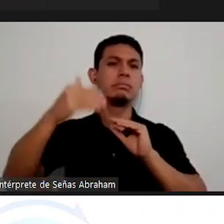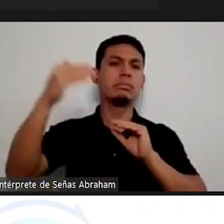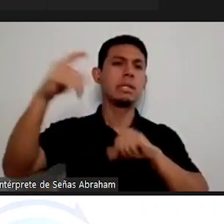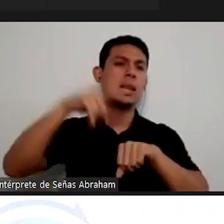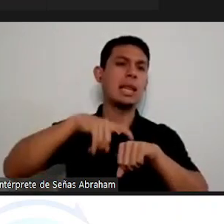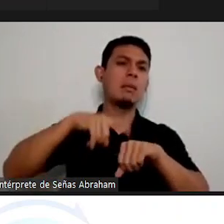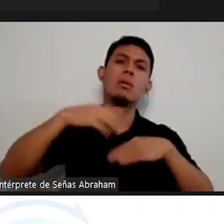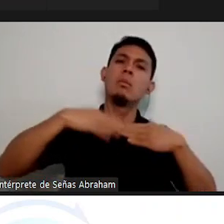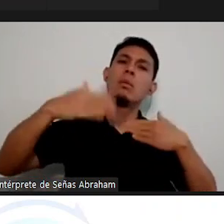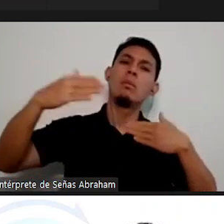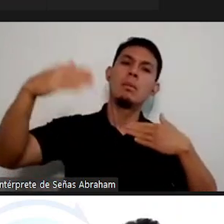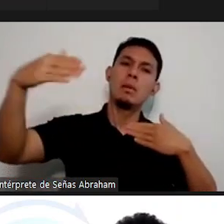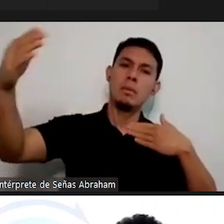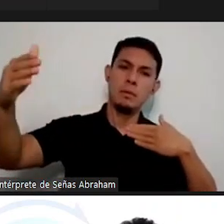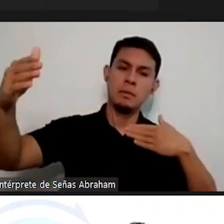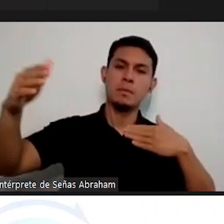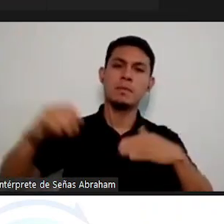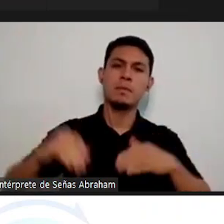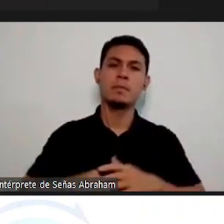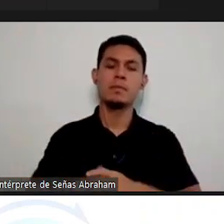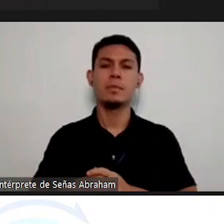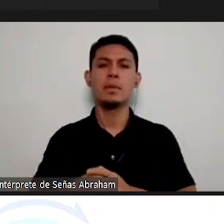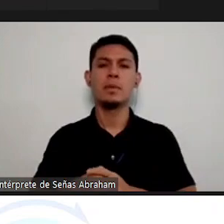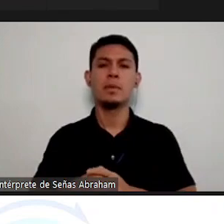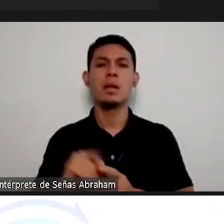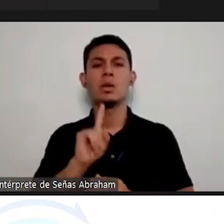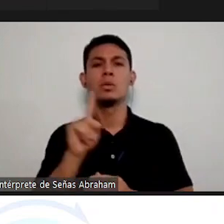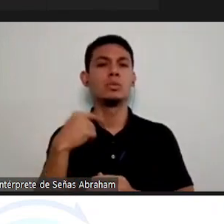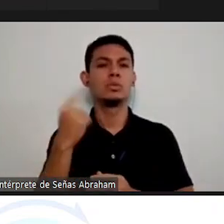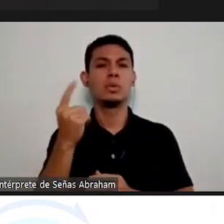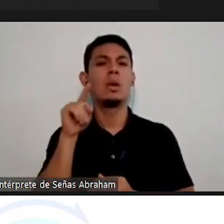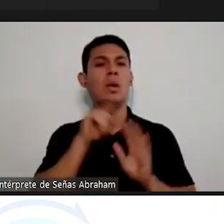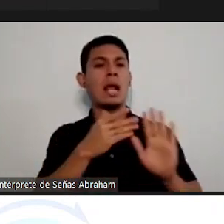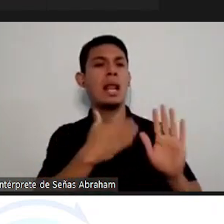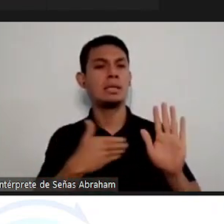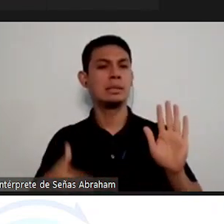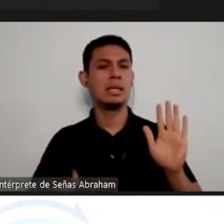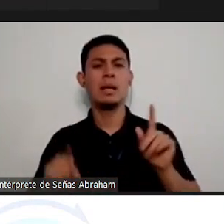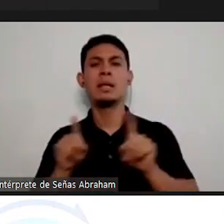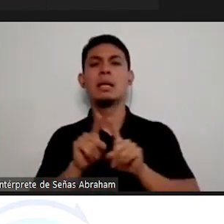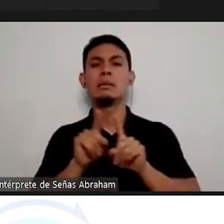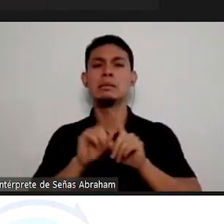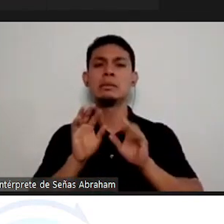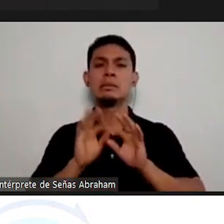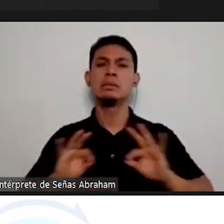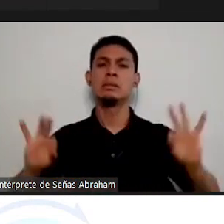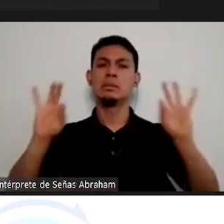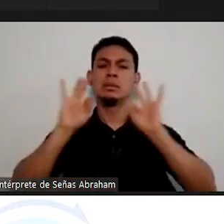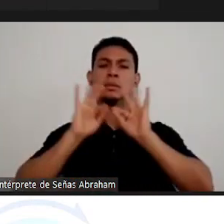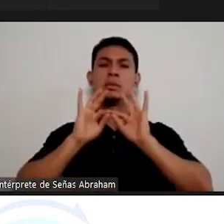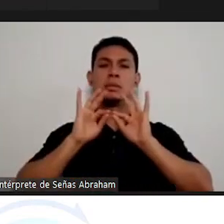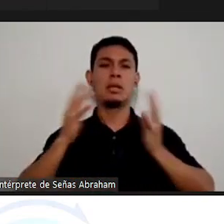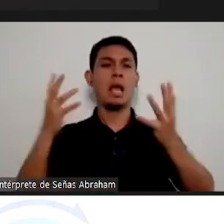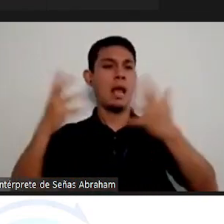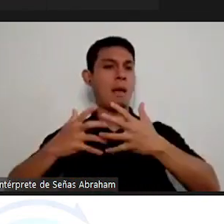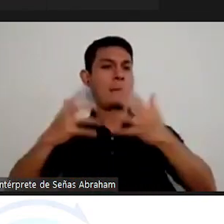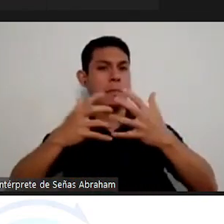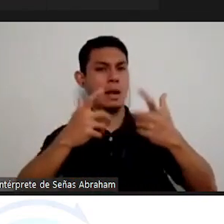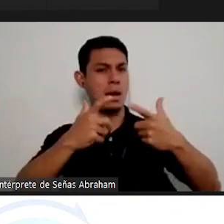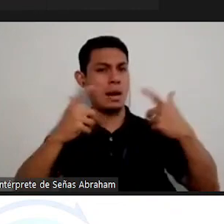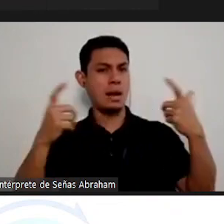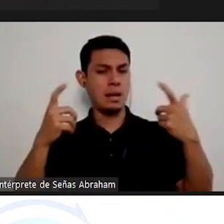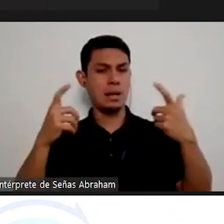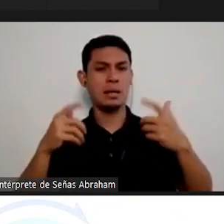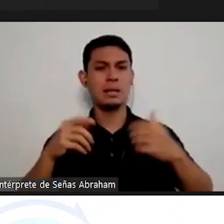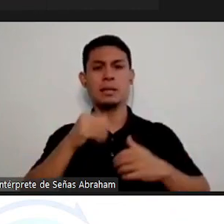established and the cases that are indicated and not only we have a resources of the government but also